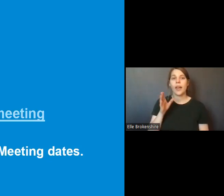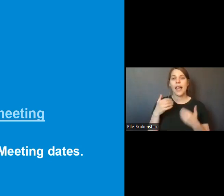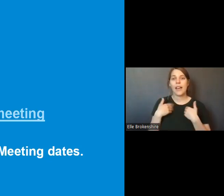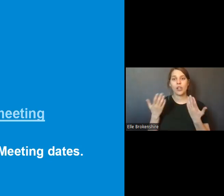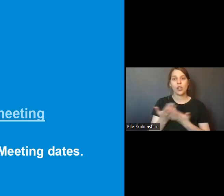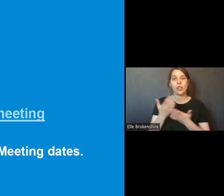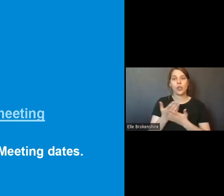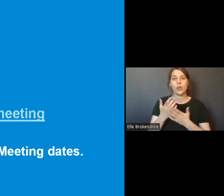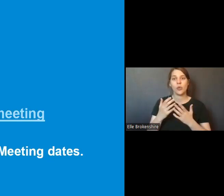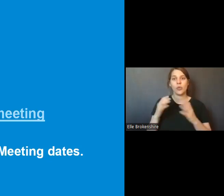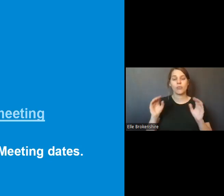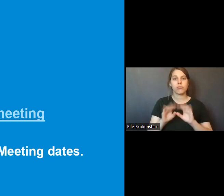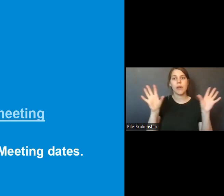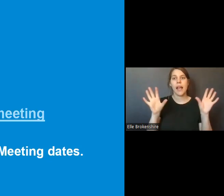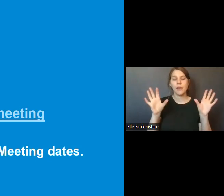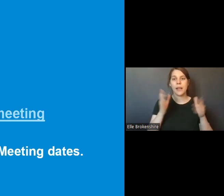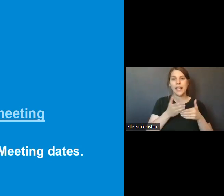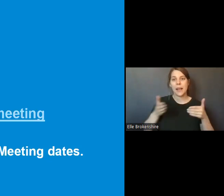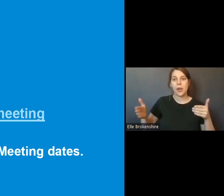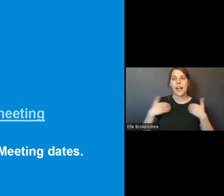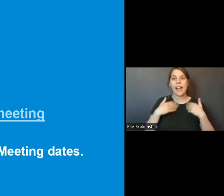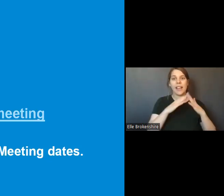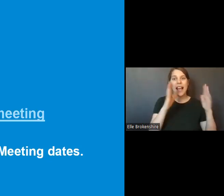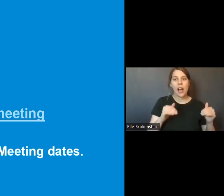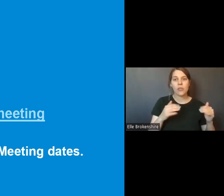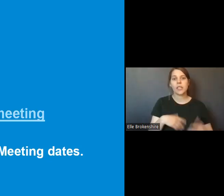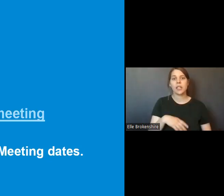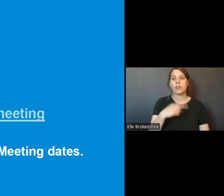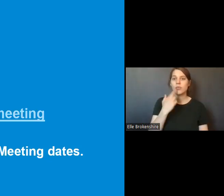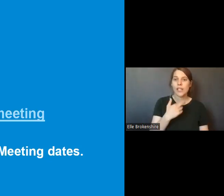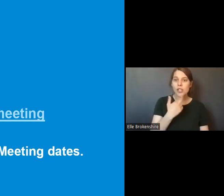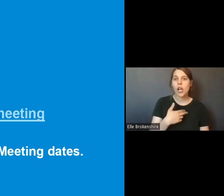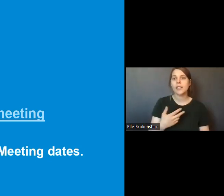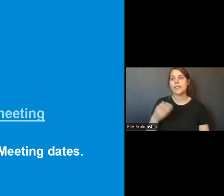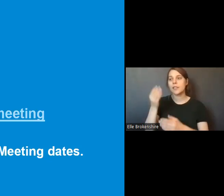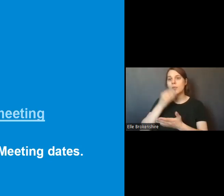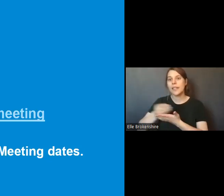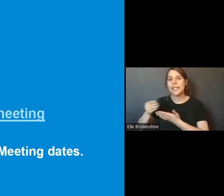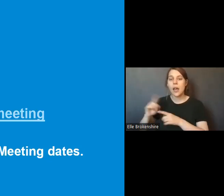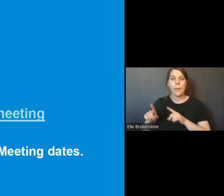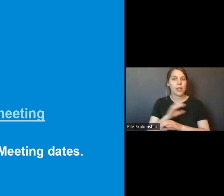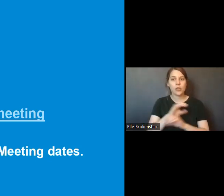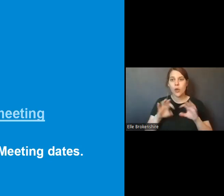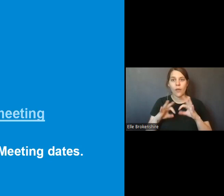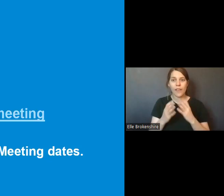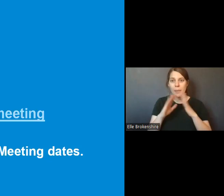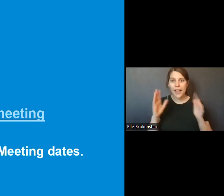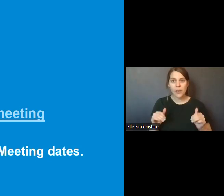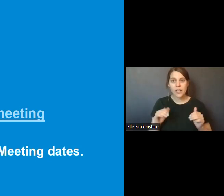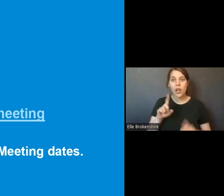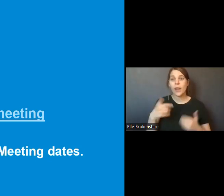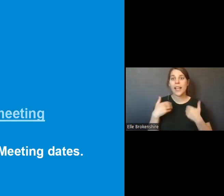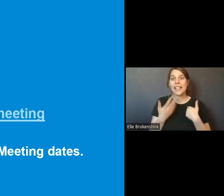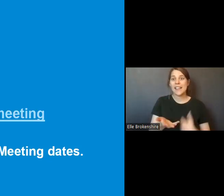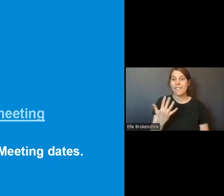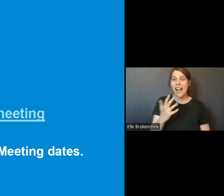with housing, retail, and a restaurant. In reality, it lacks family housing with only 5 buildings containing 3